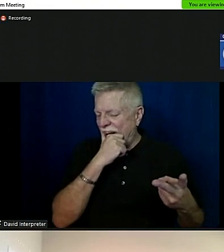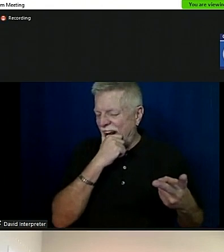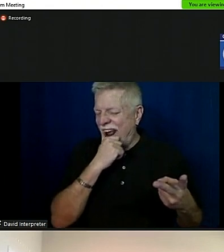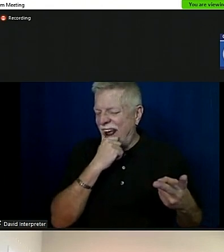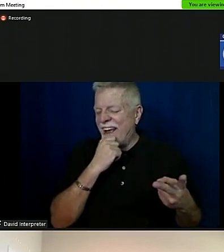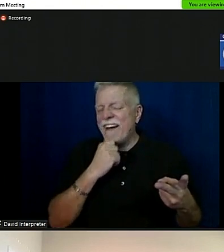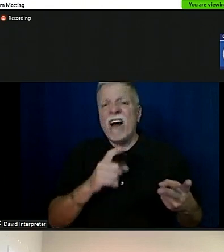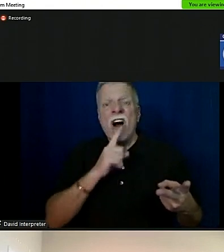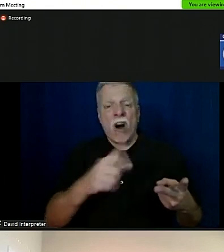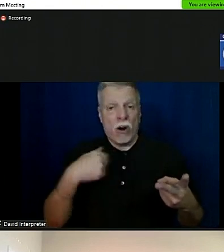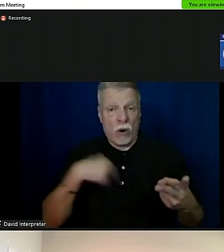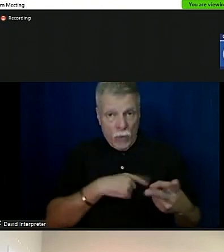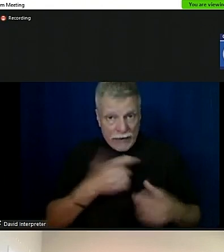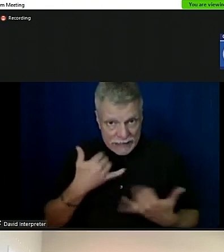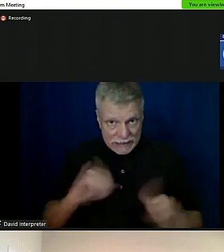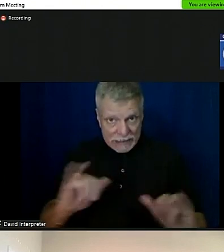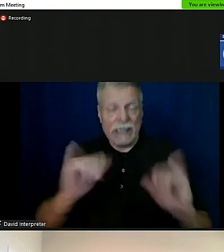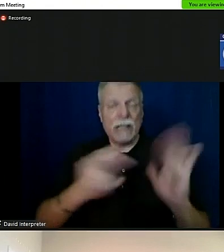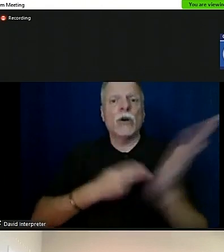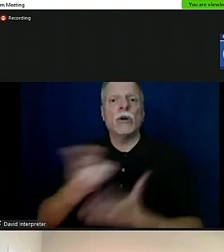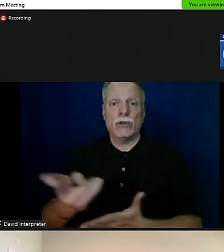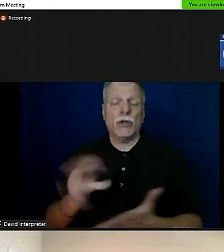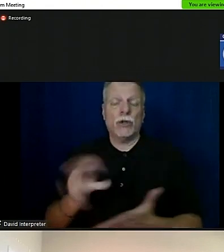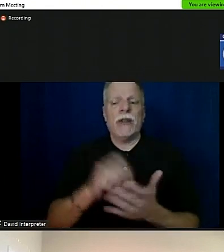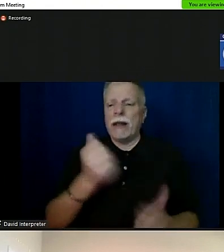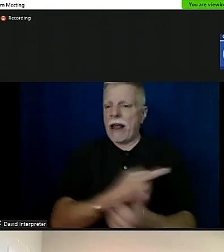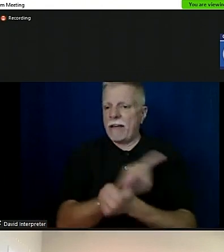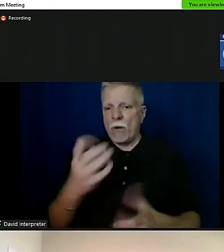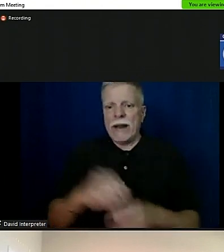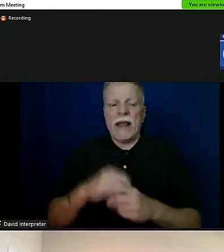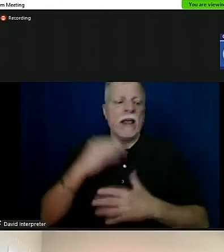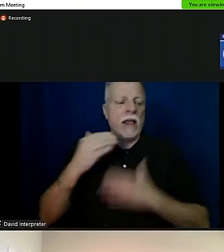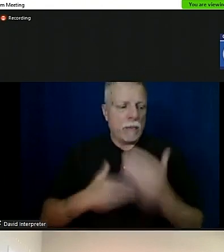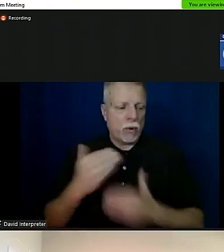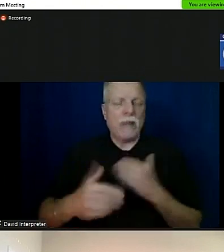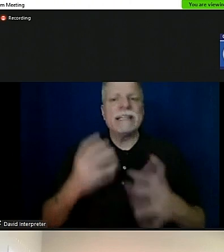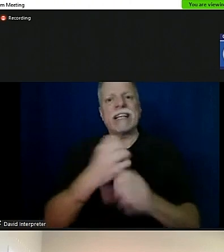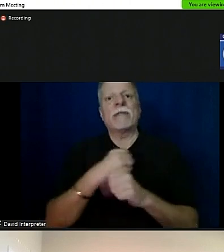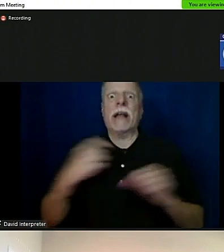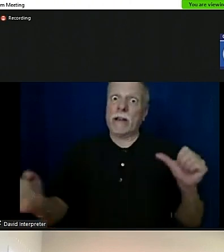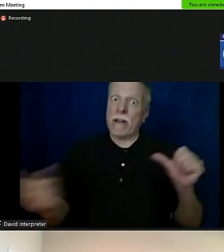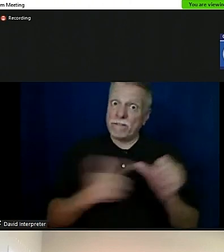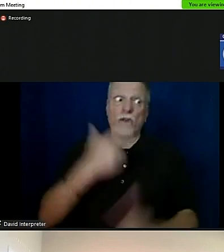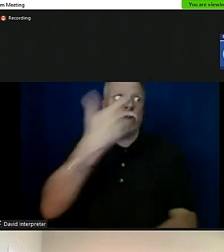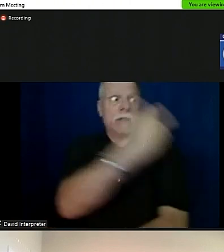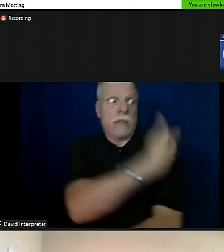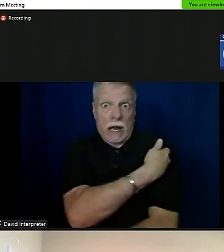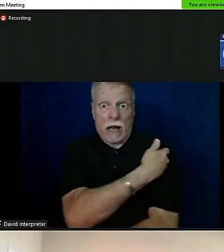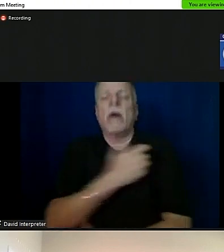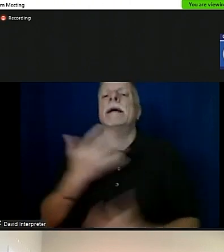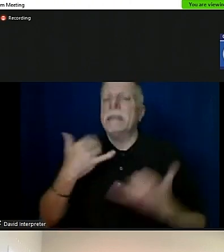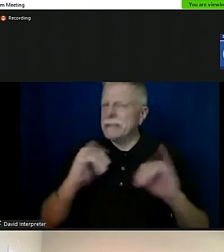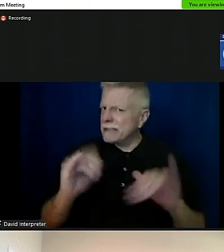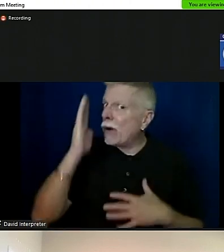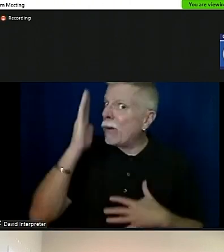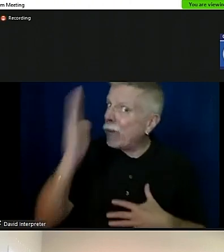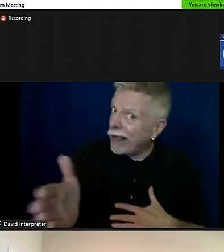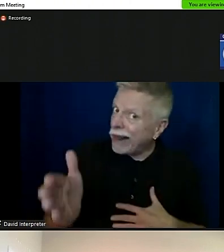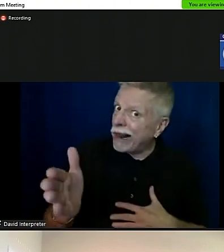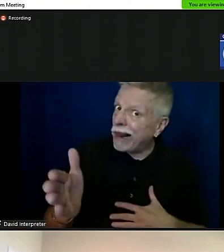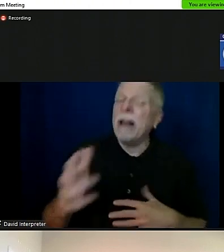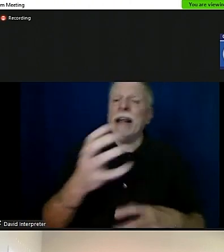Are we still sure that everyone who is in a process of getting the first dose of vaccine will still be able to get the